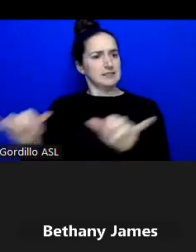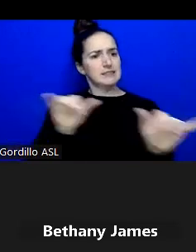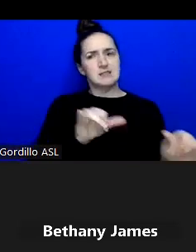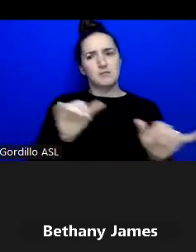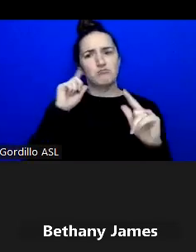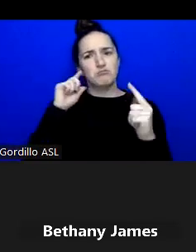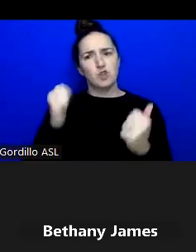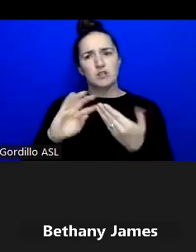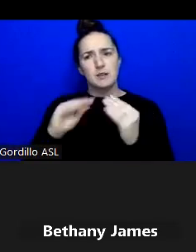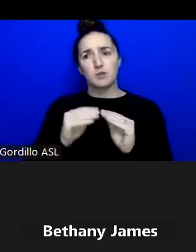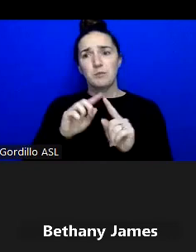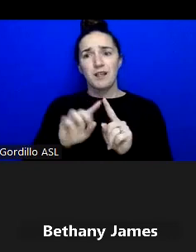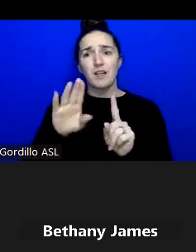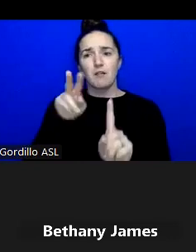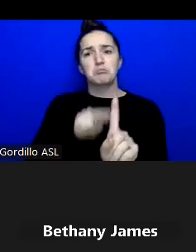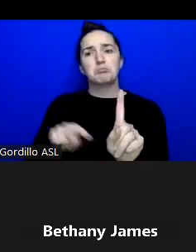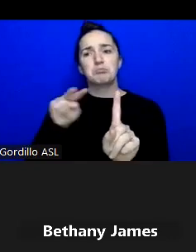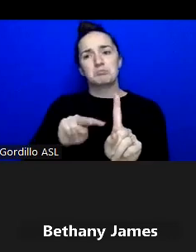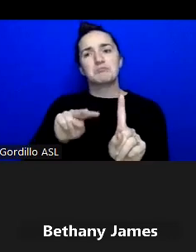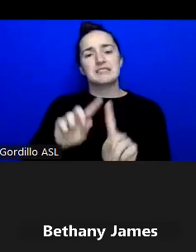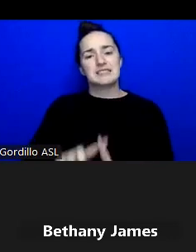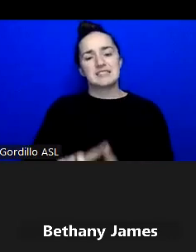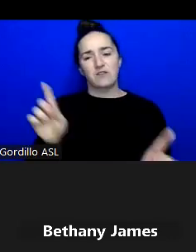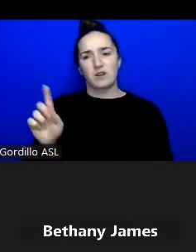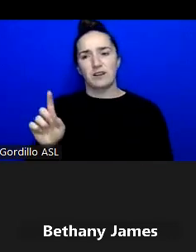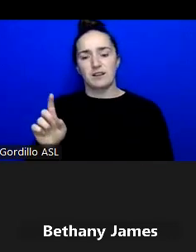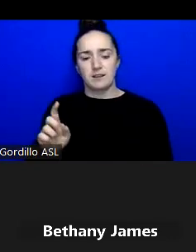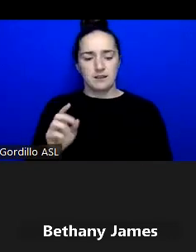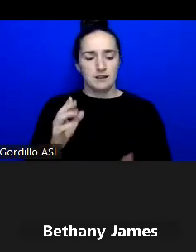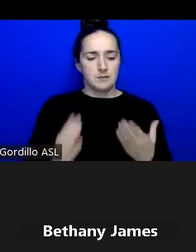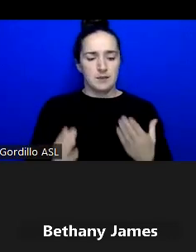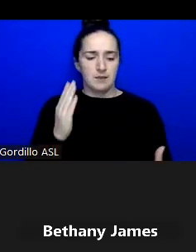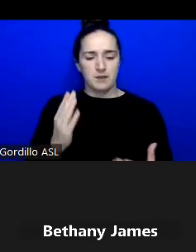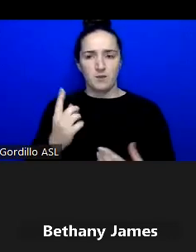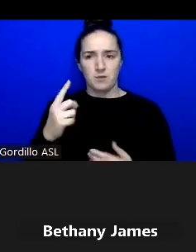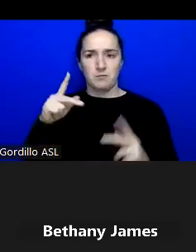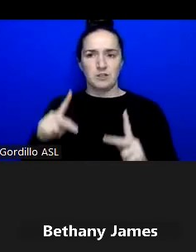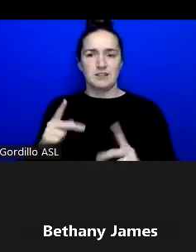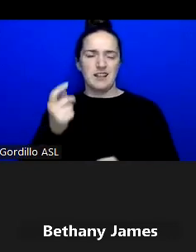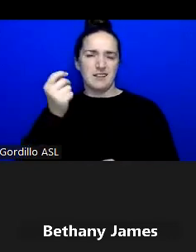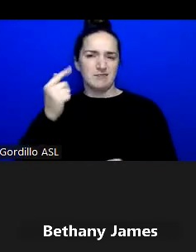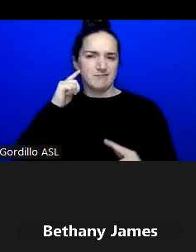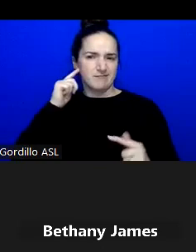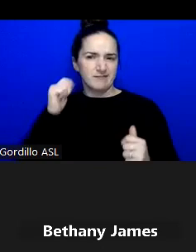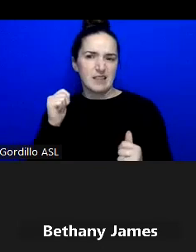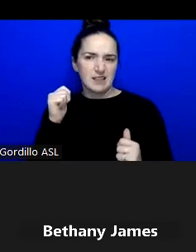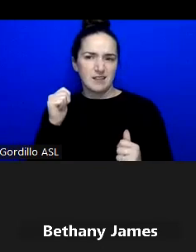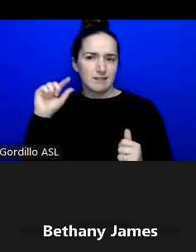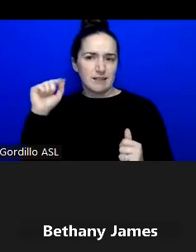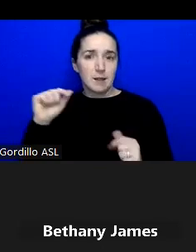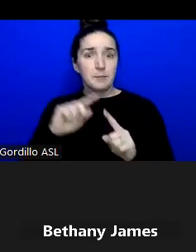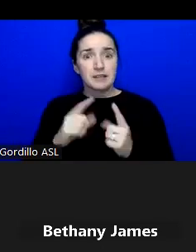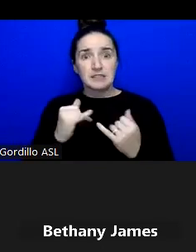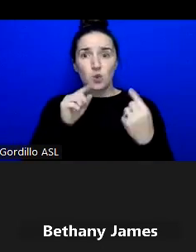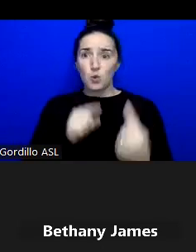different. One person might feel like, I have what we would qualify as like a slight hearing loss, but they're really struggling and they